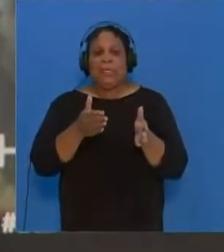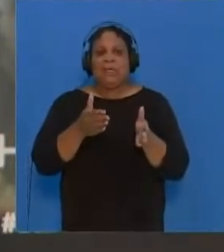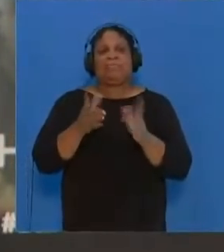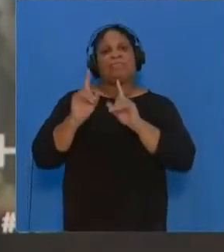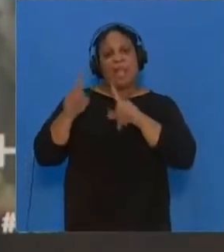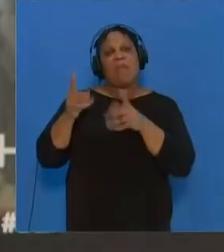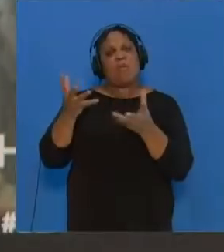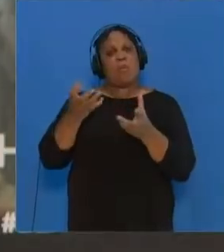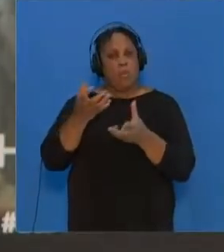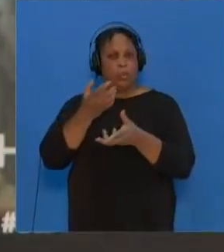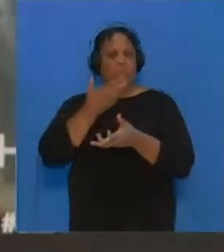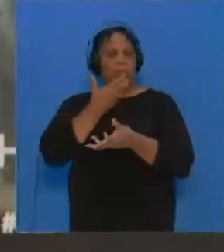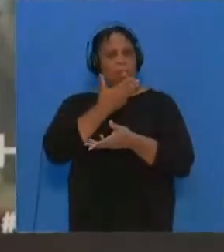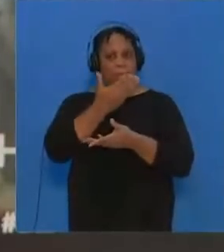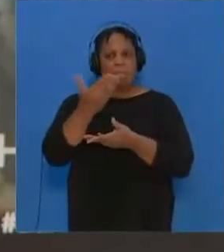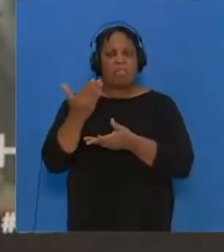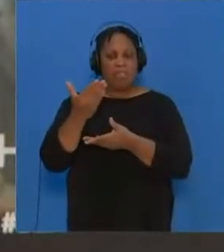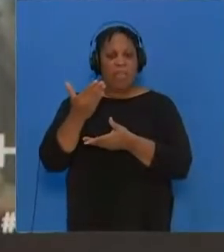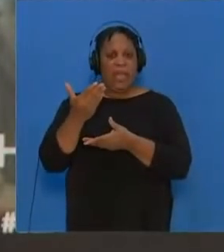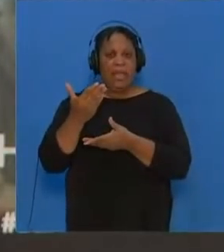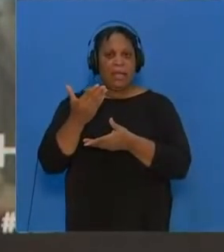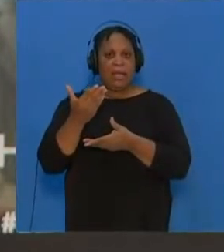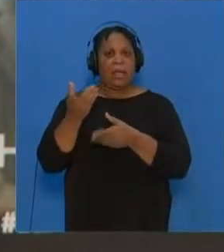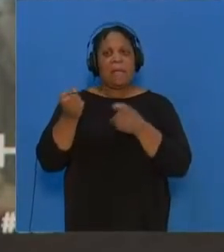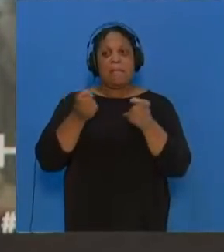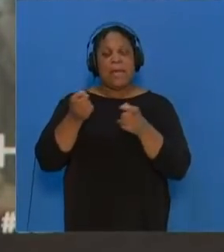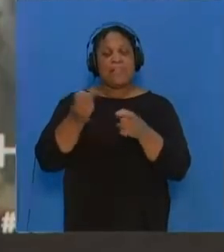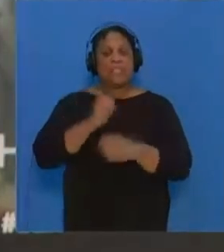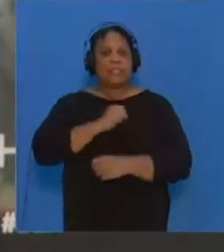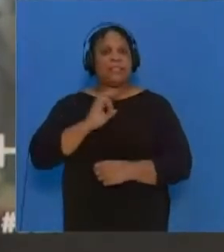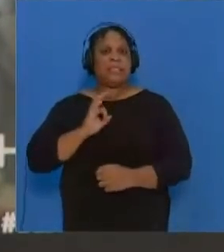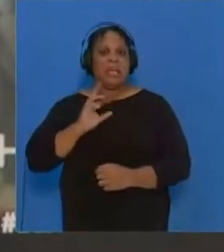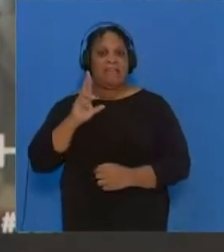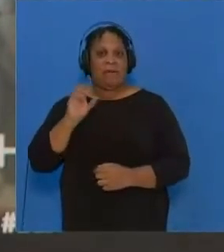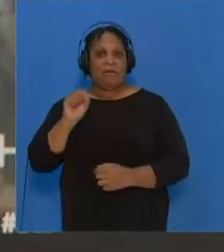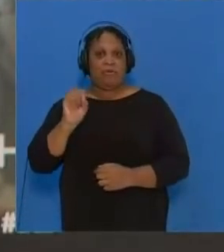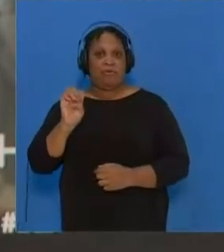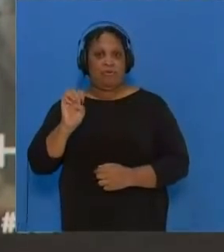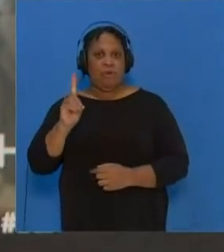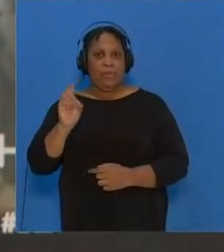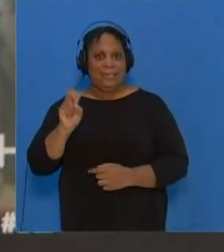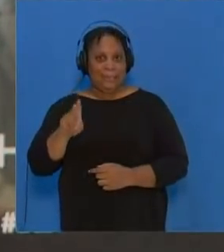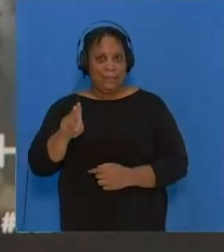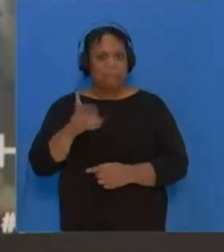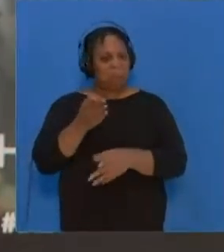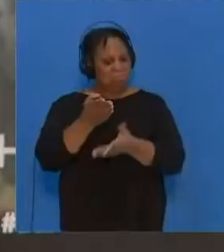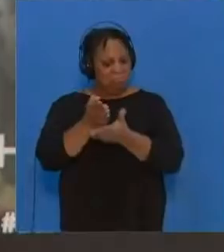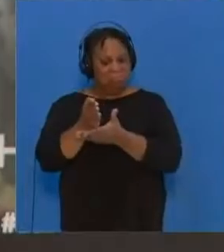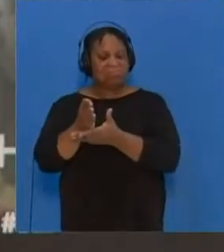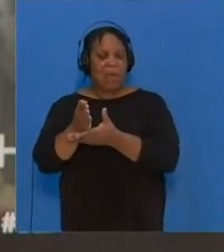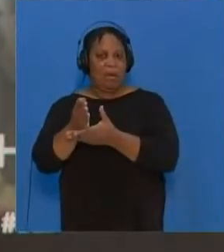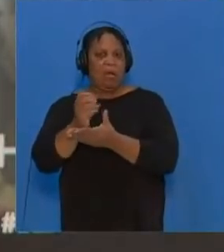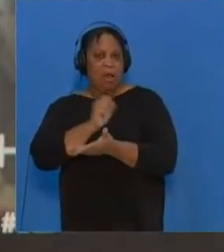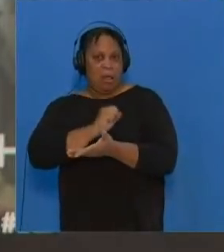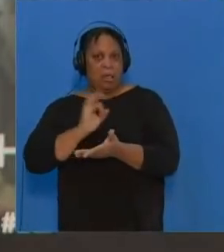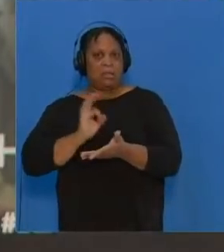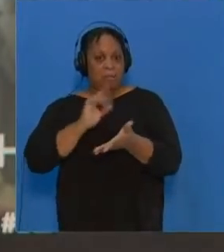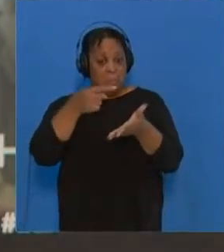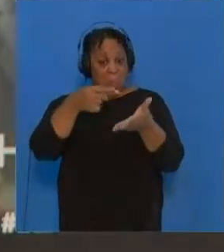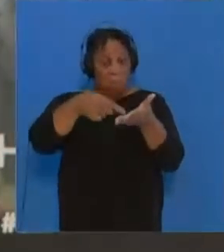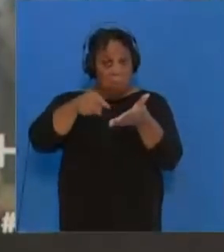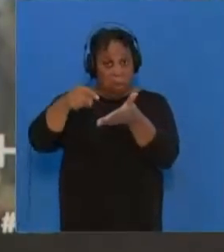thank the management and staff of the Rosedon Hotel for doing right by their employees and making sure that they paid